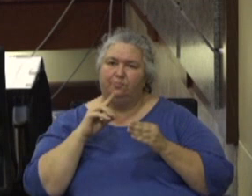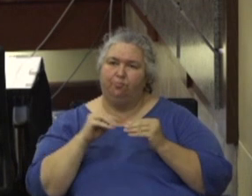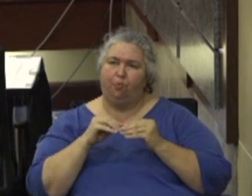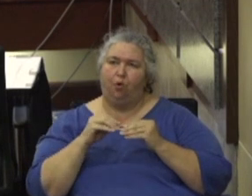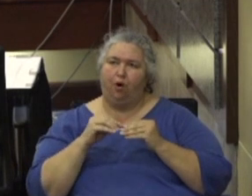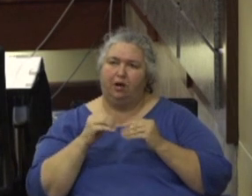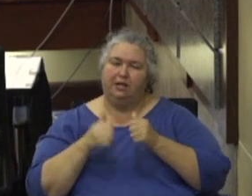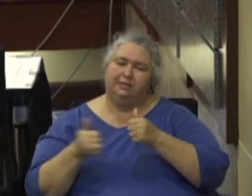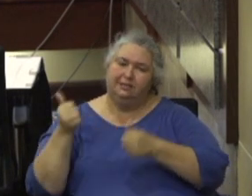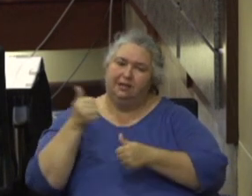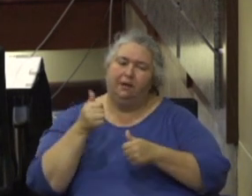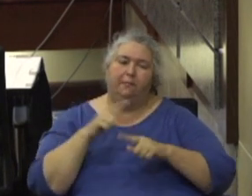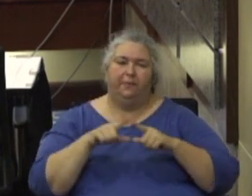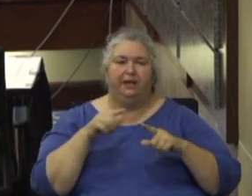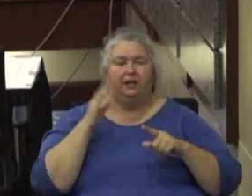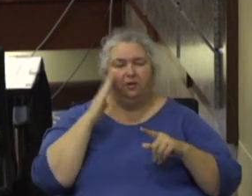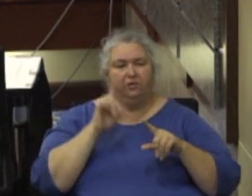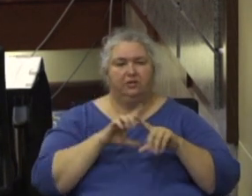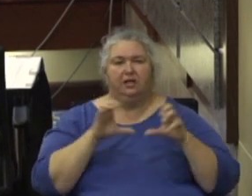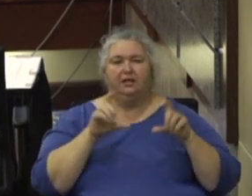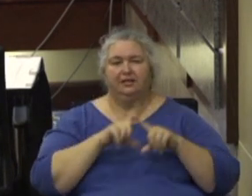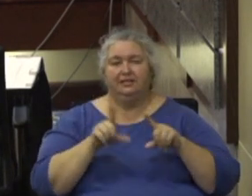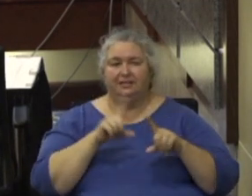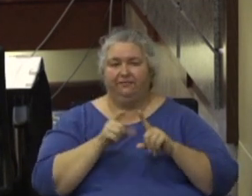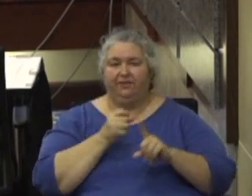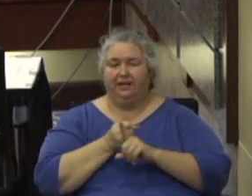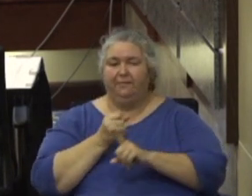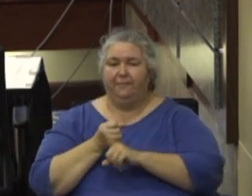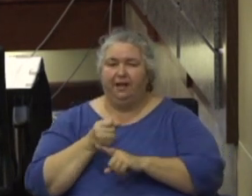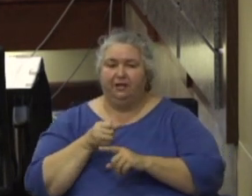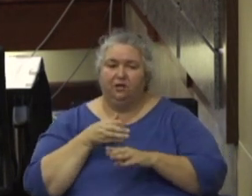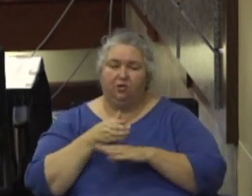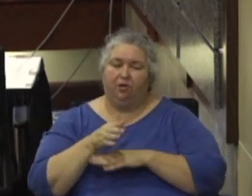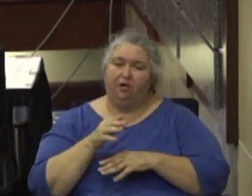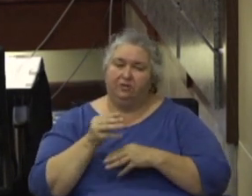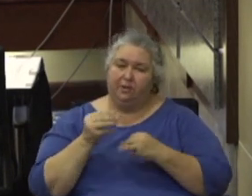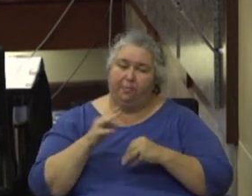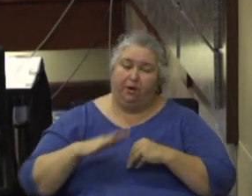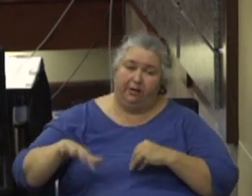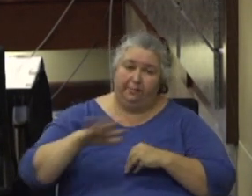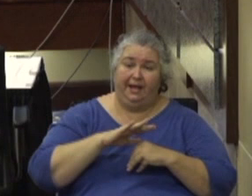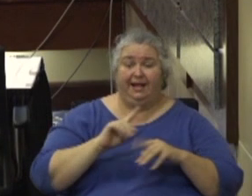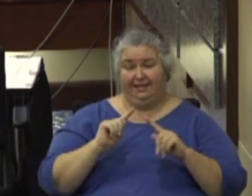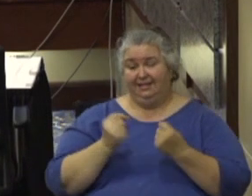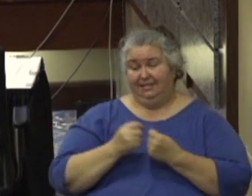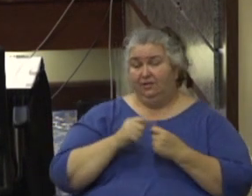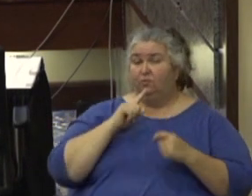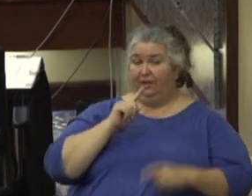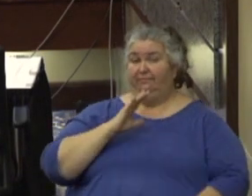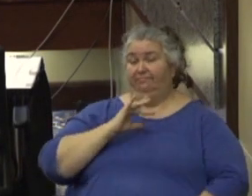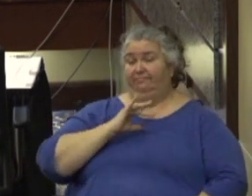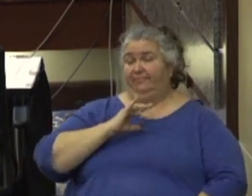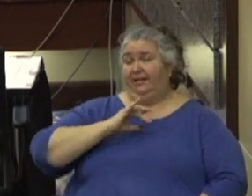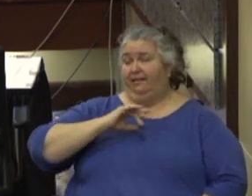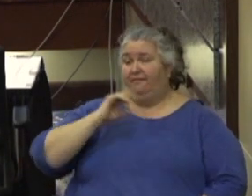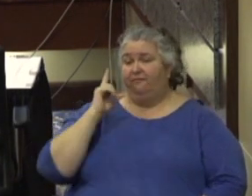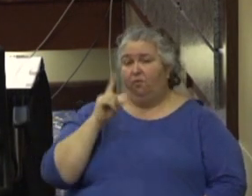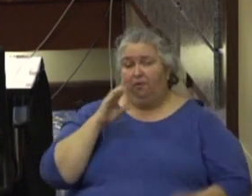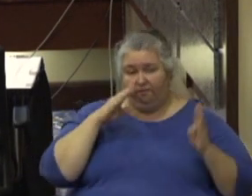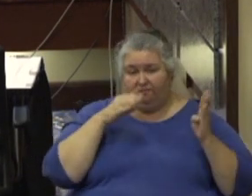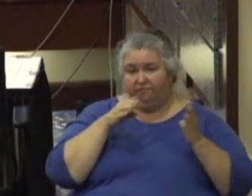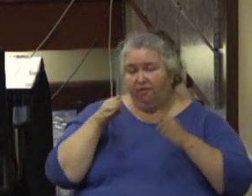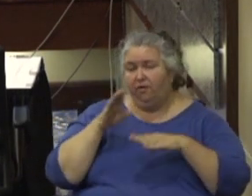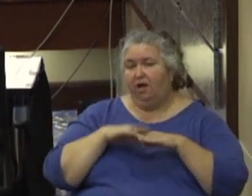of different impacts across this marketplace. And this team has been fantastic at really diving in and focusing on